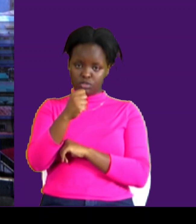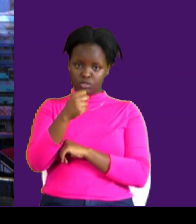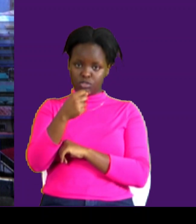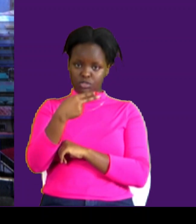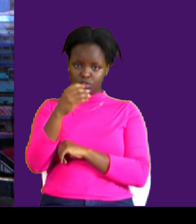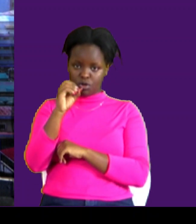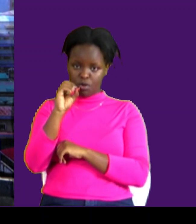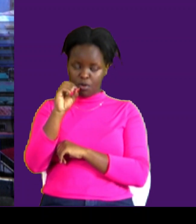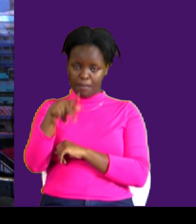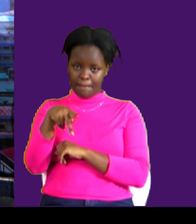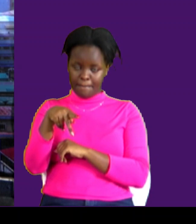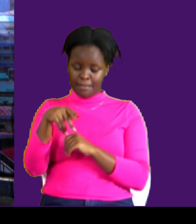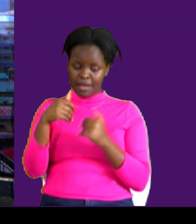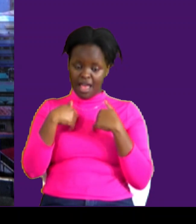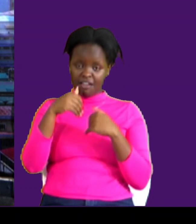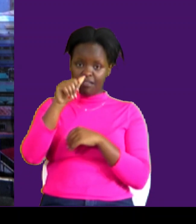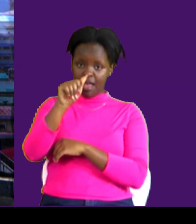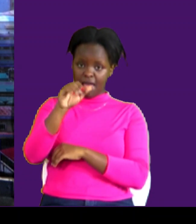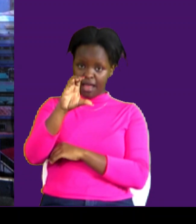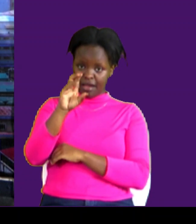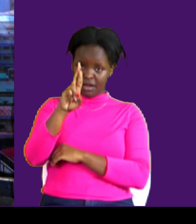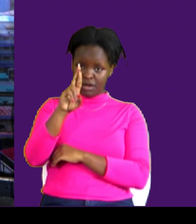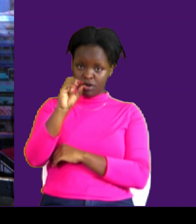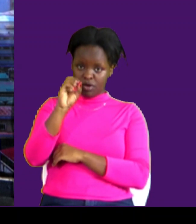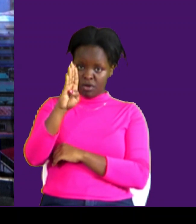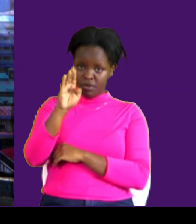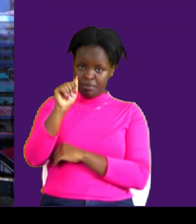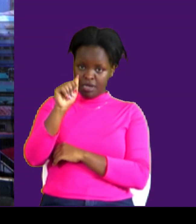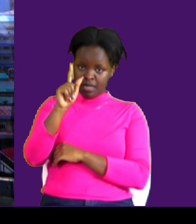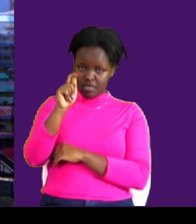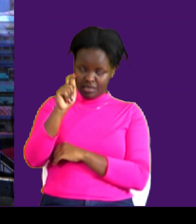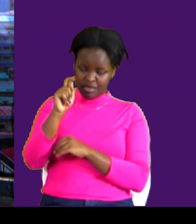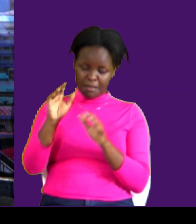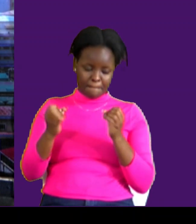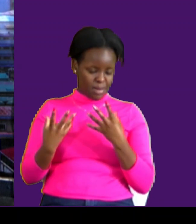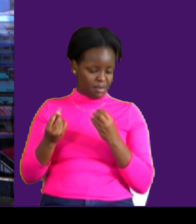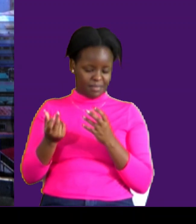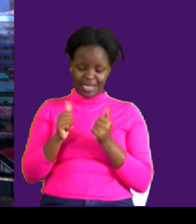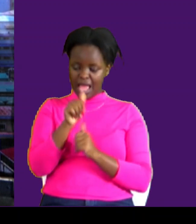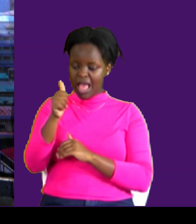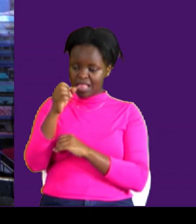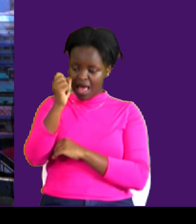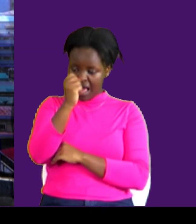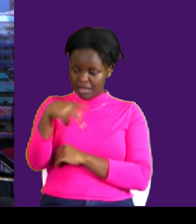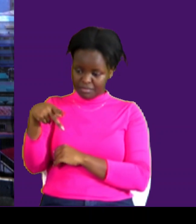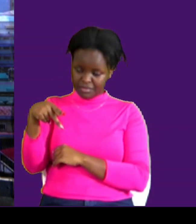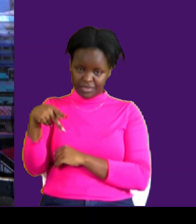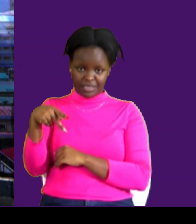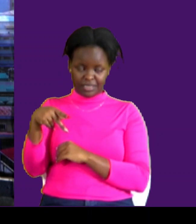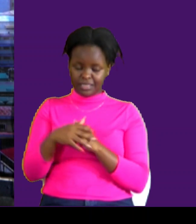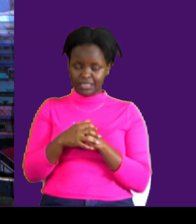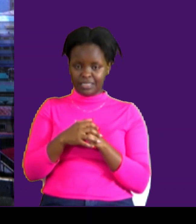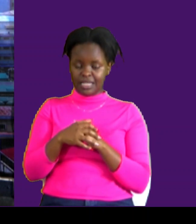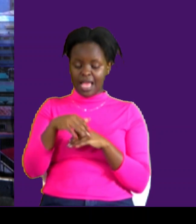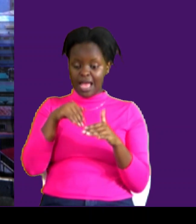Acrobat, and many other apps have been used to enhance person's ability,